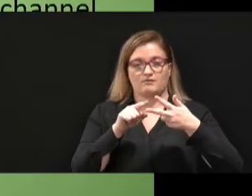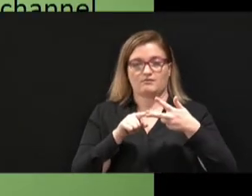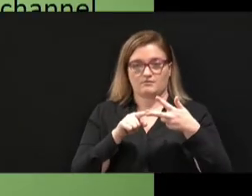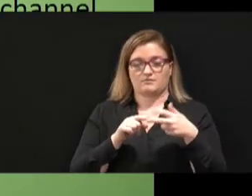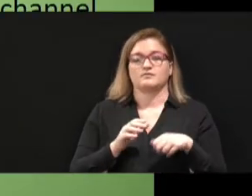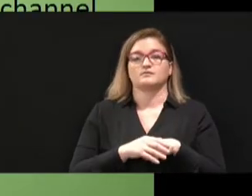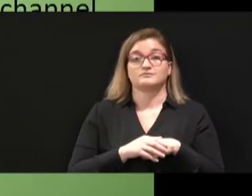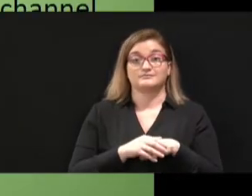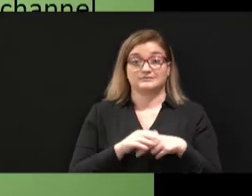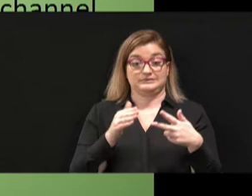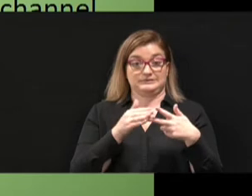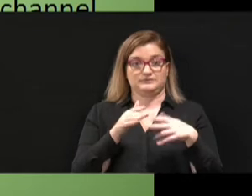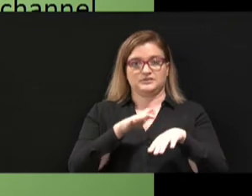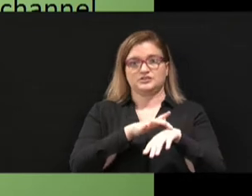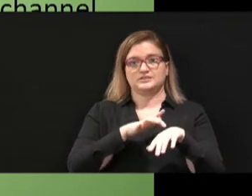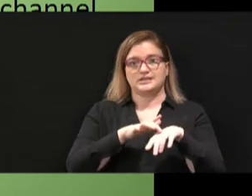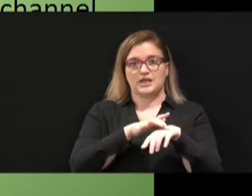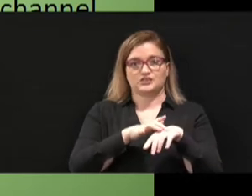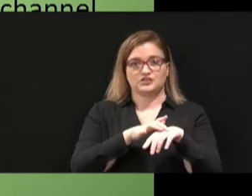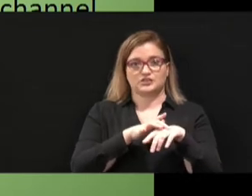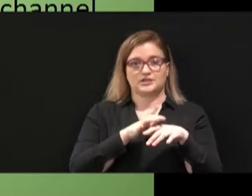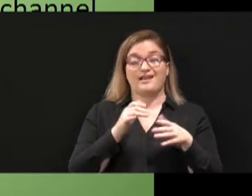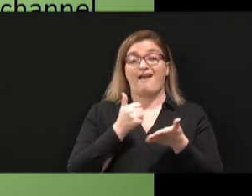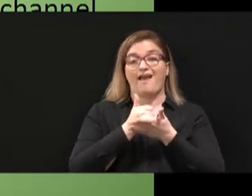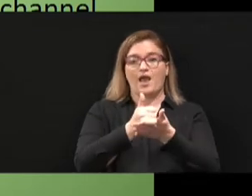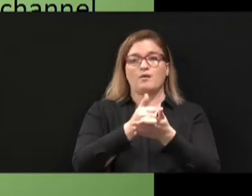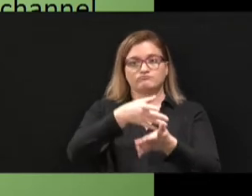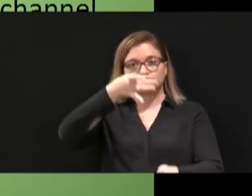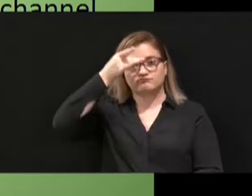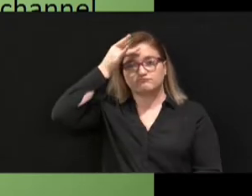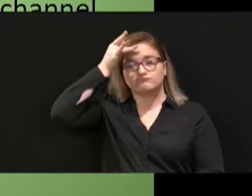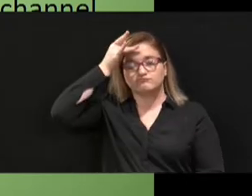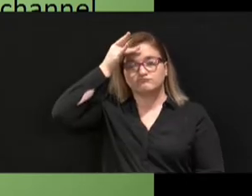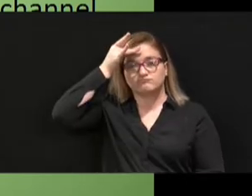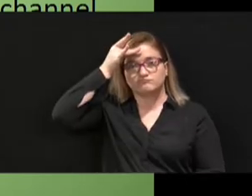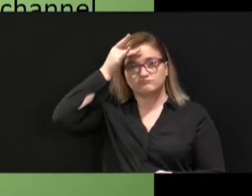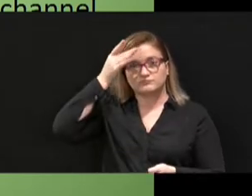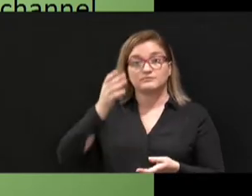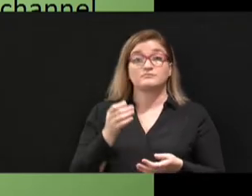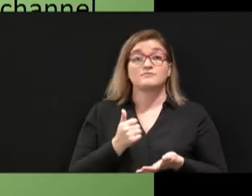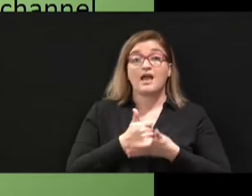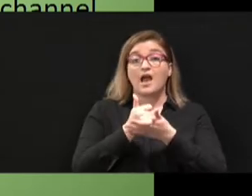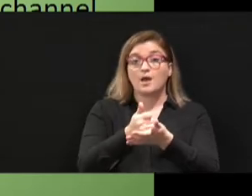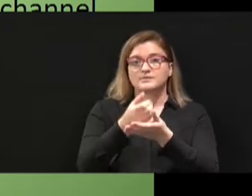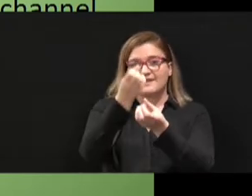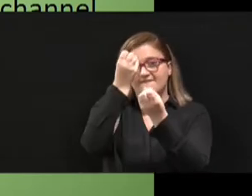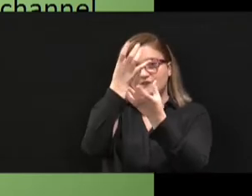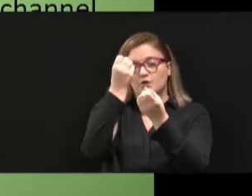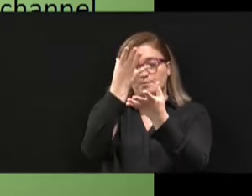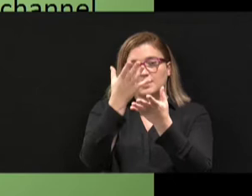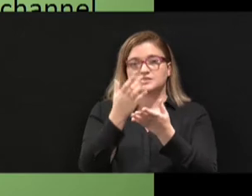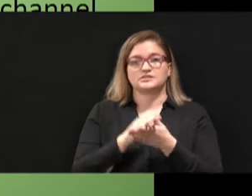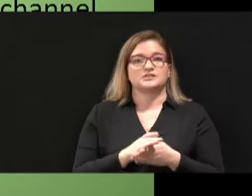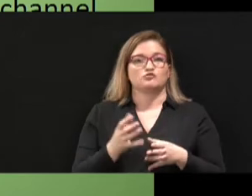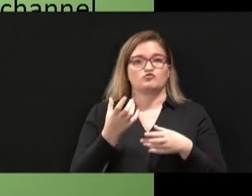the kinesthetic piece is the glue, and also it gets information into the strongest channel. So it doesn't